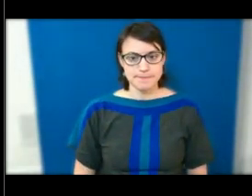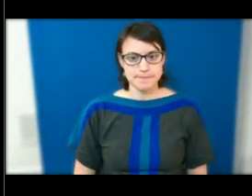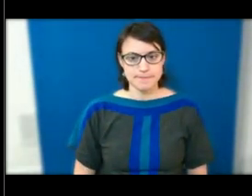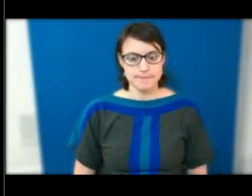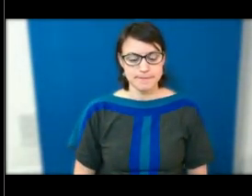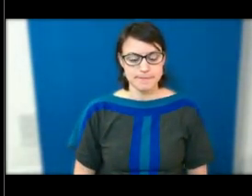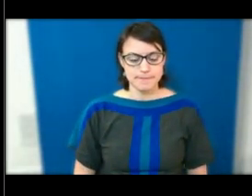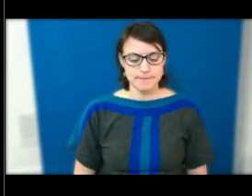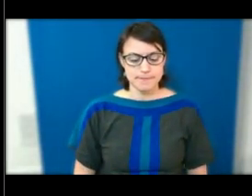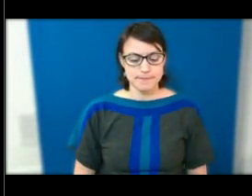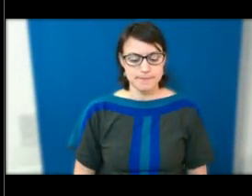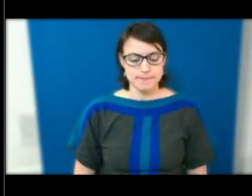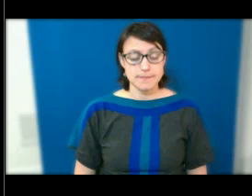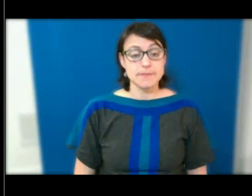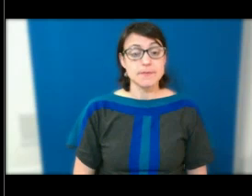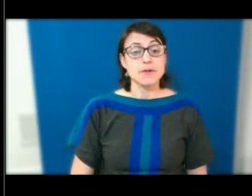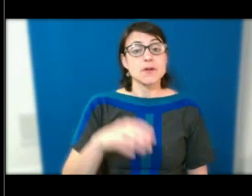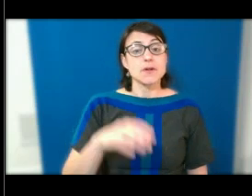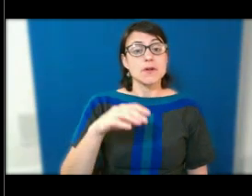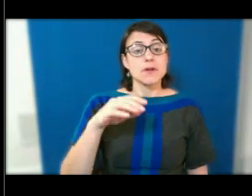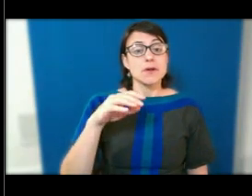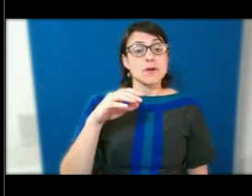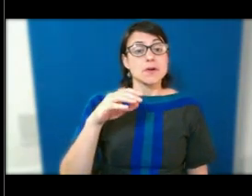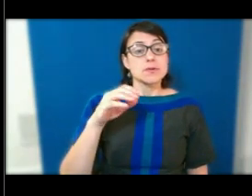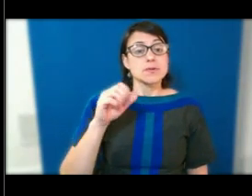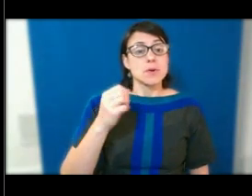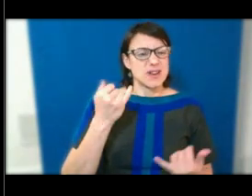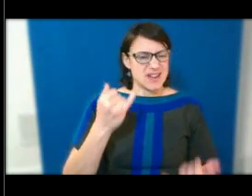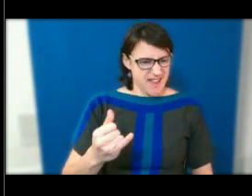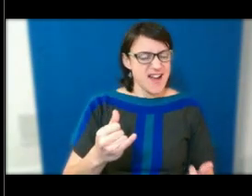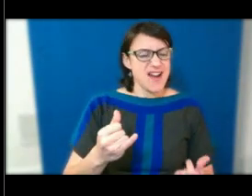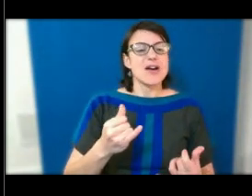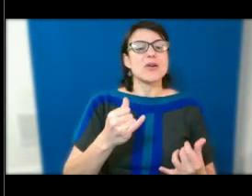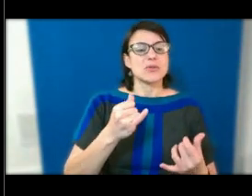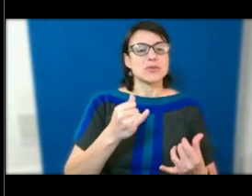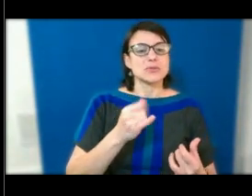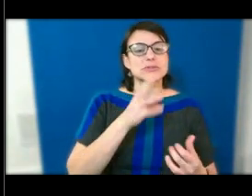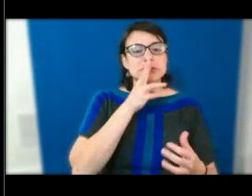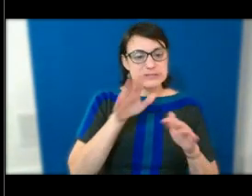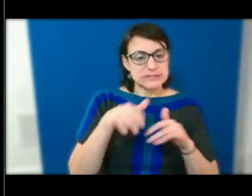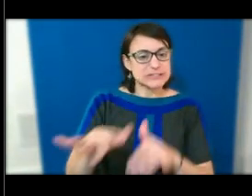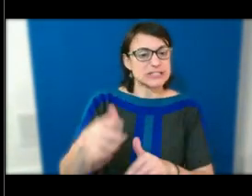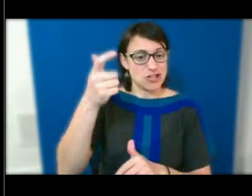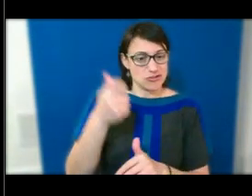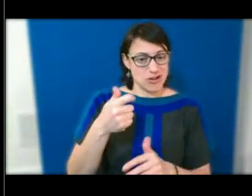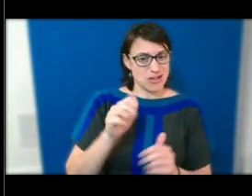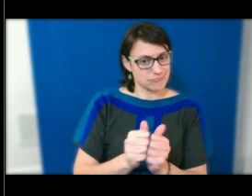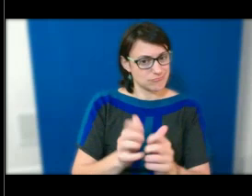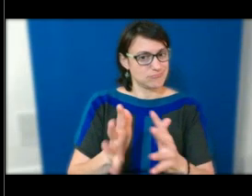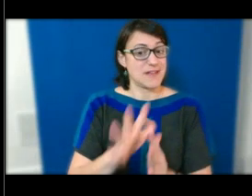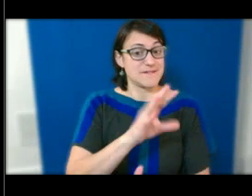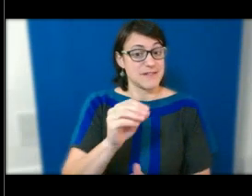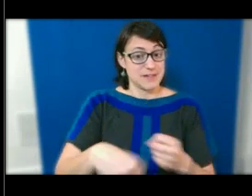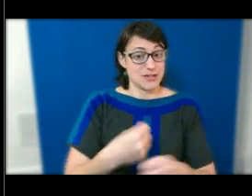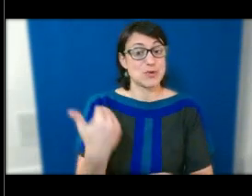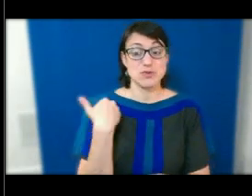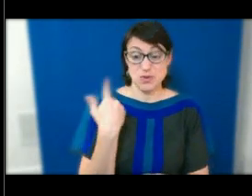All right, so Sea Grant was formed now 58 years ago. It predated NOAA, or